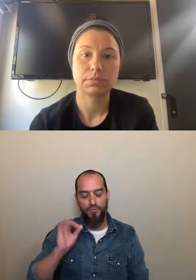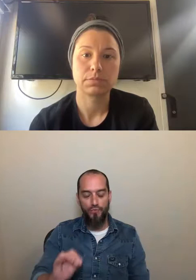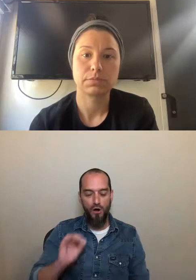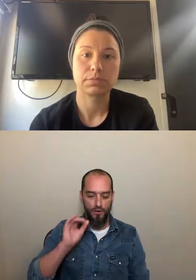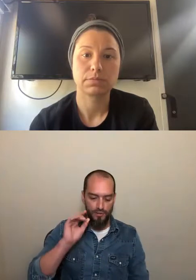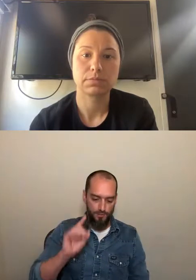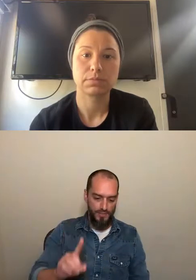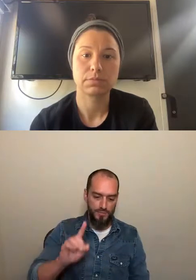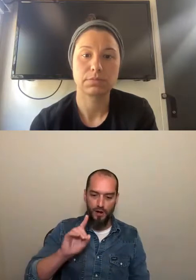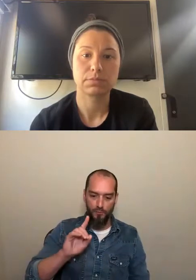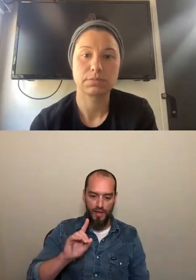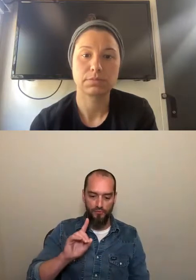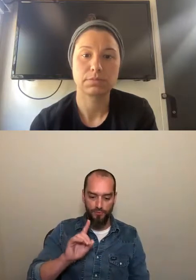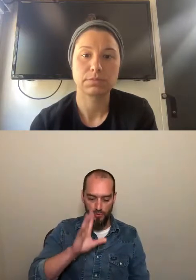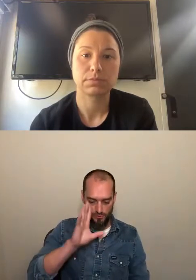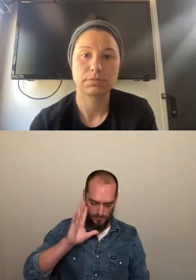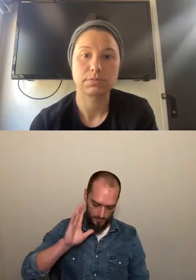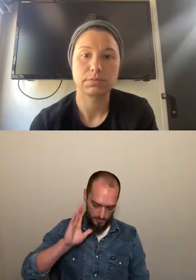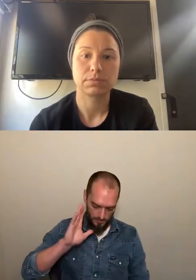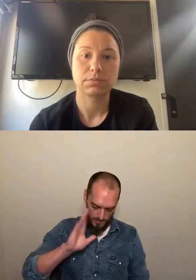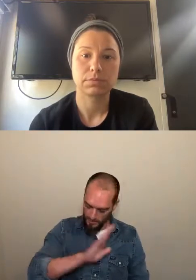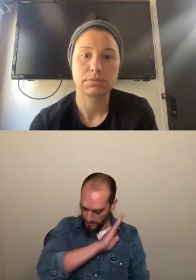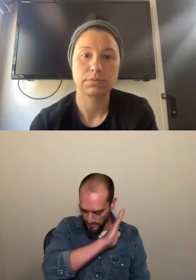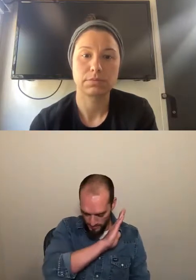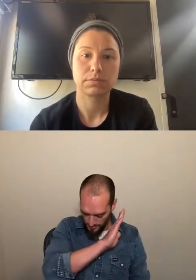by far the biggest problem we have with mold,